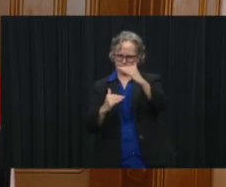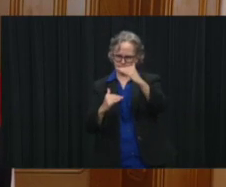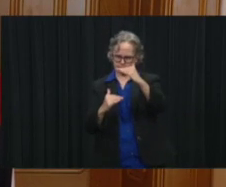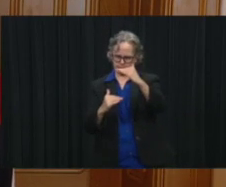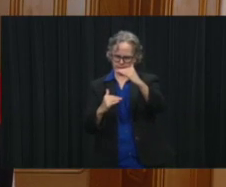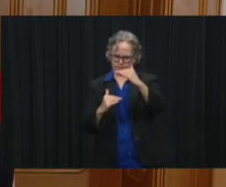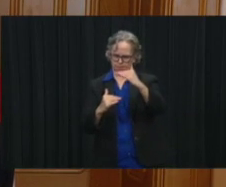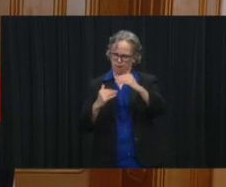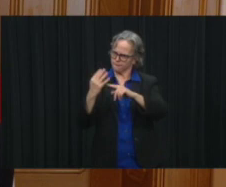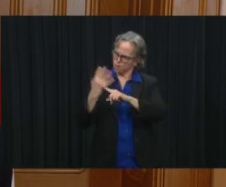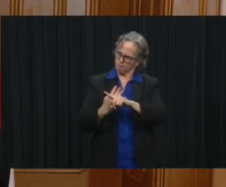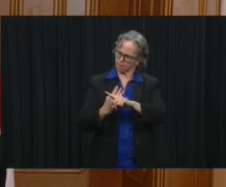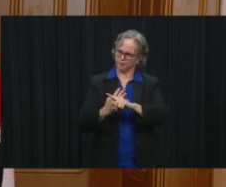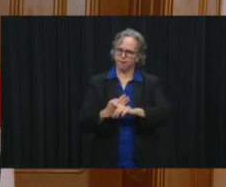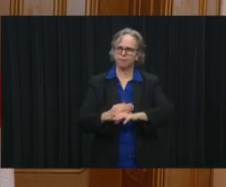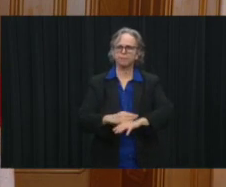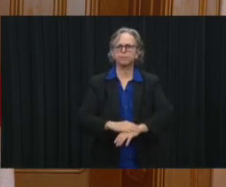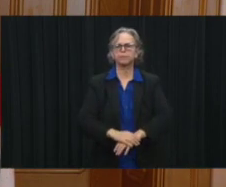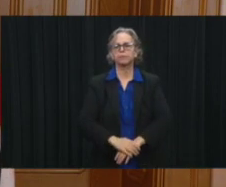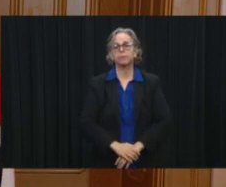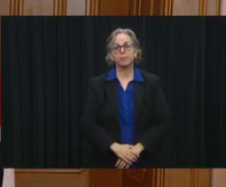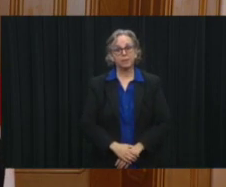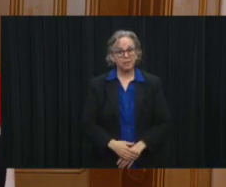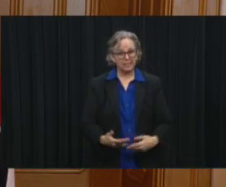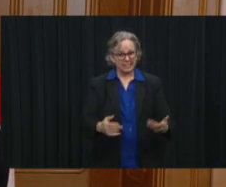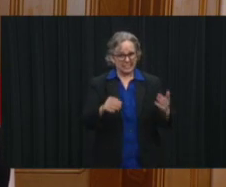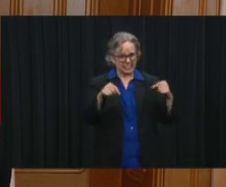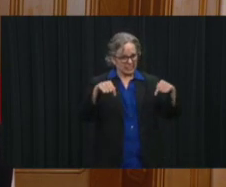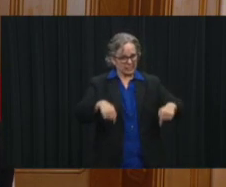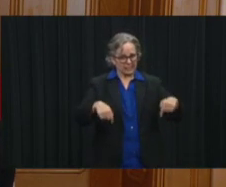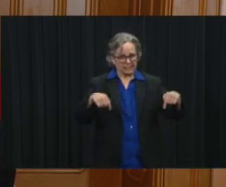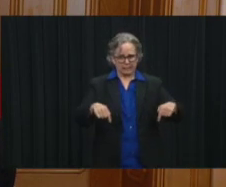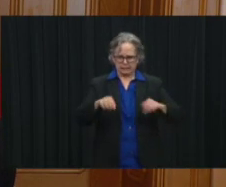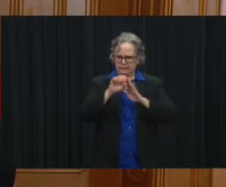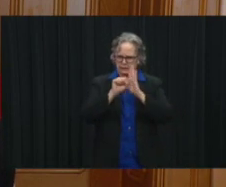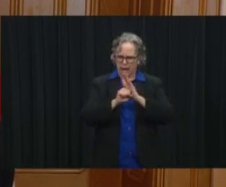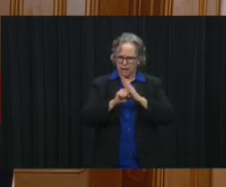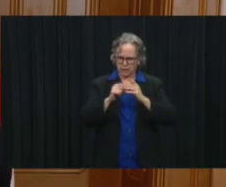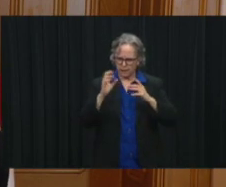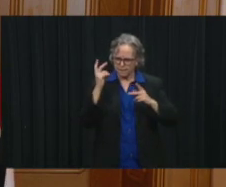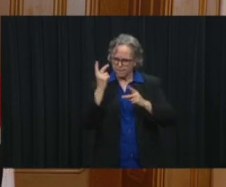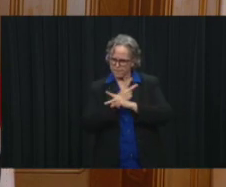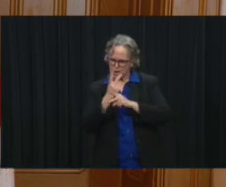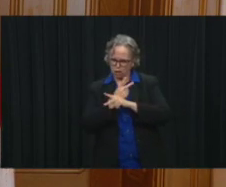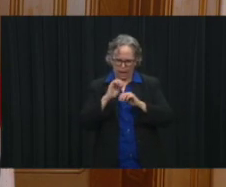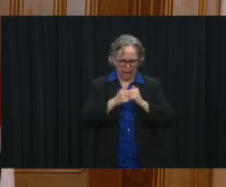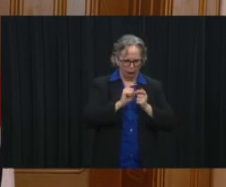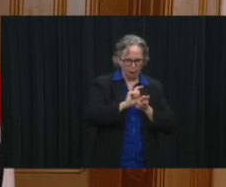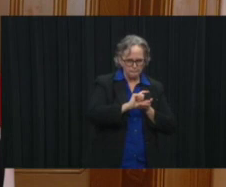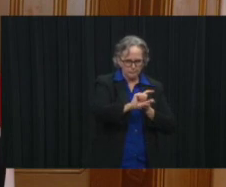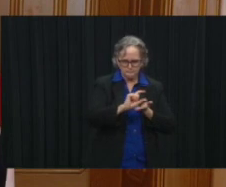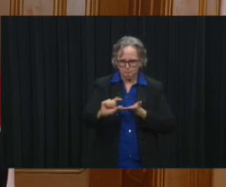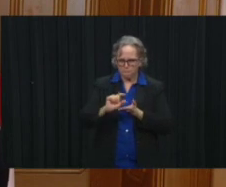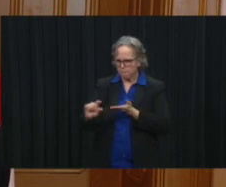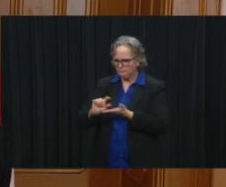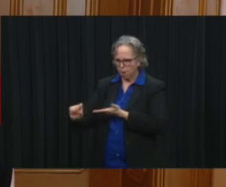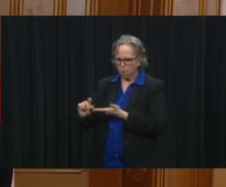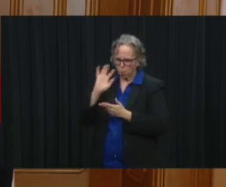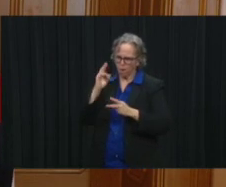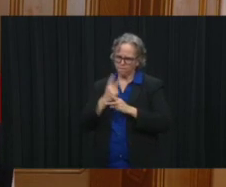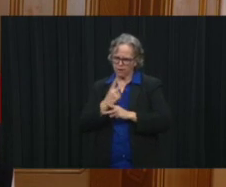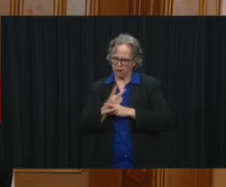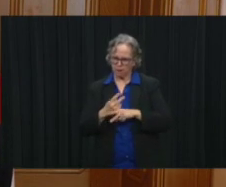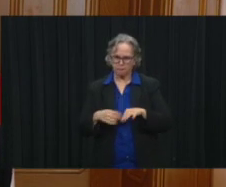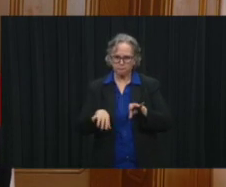how it's allocated. That's very important for the state budgets right now. The second part of this I talked about